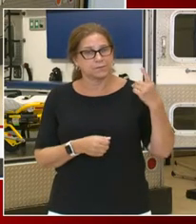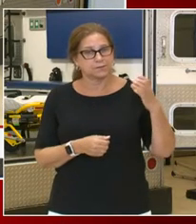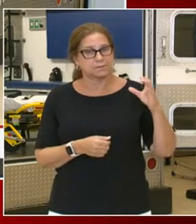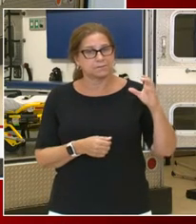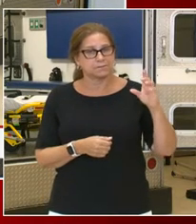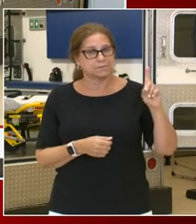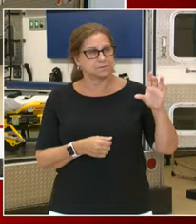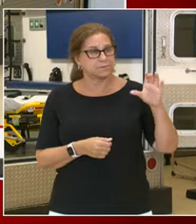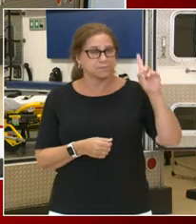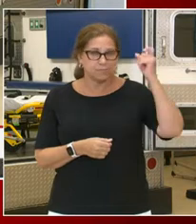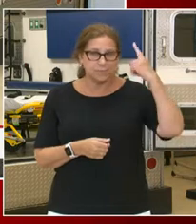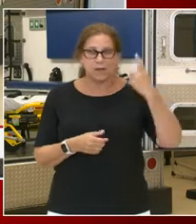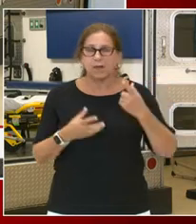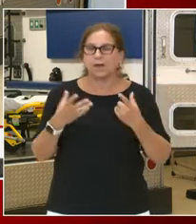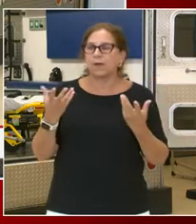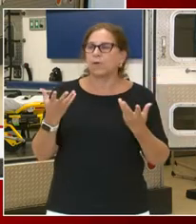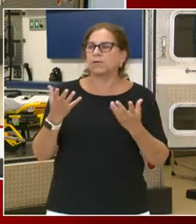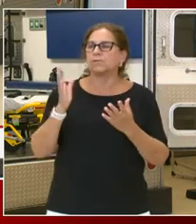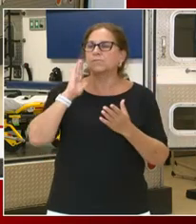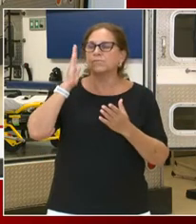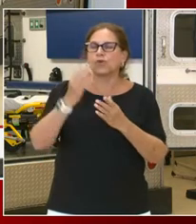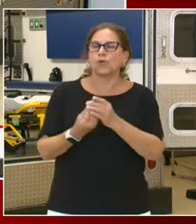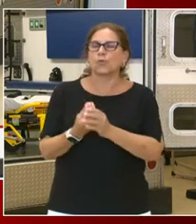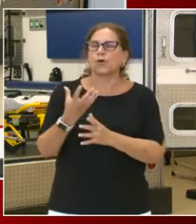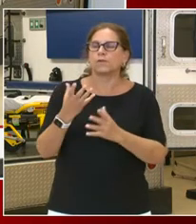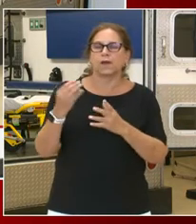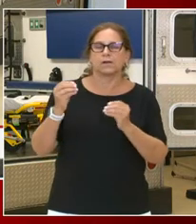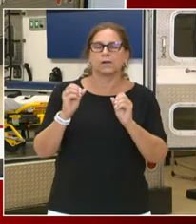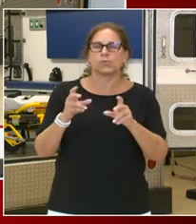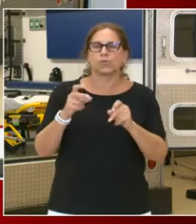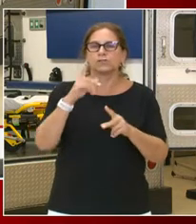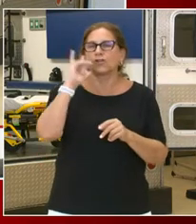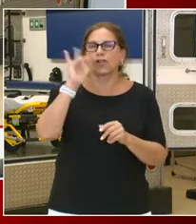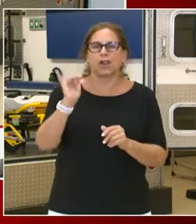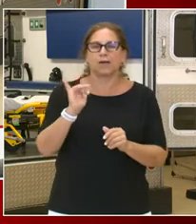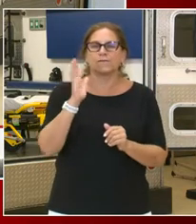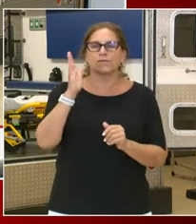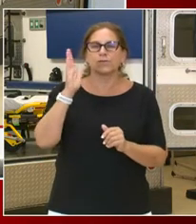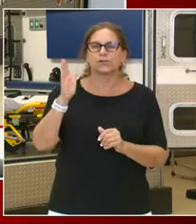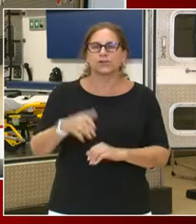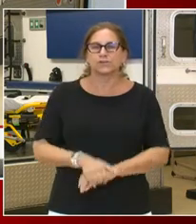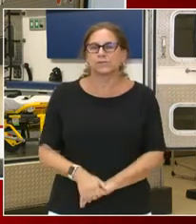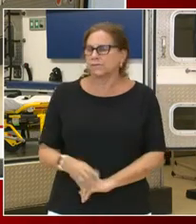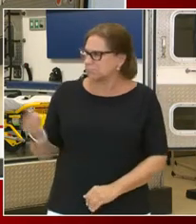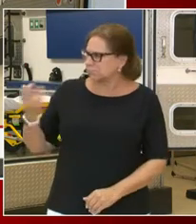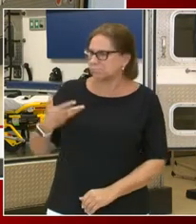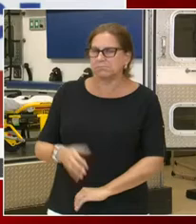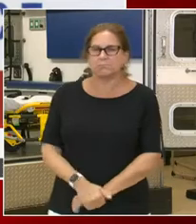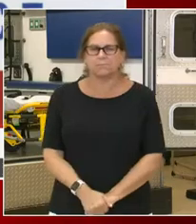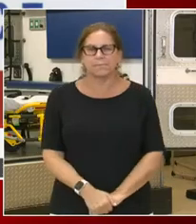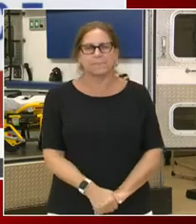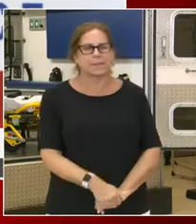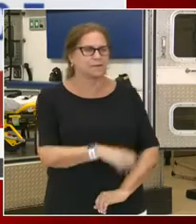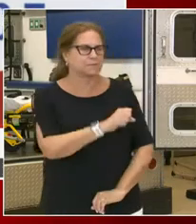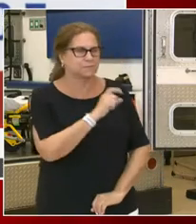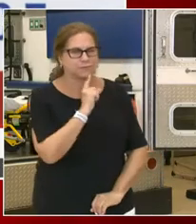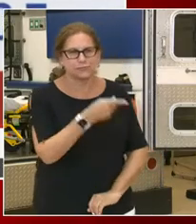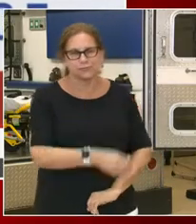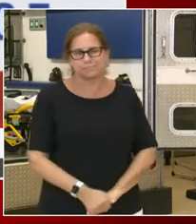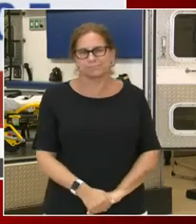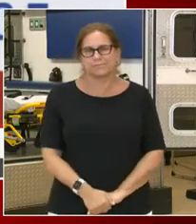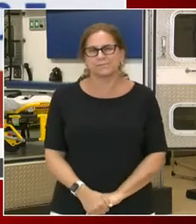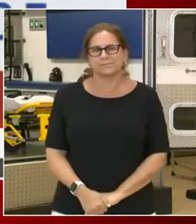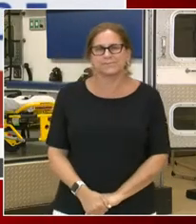highlighted for our child care, early childhood education in the district? Yeah, I think, and I'm sure Shauna agrees, that it really